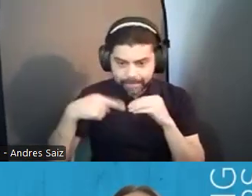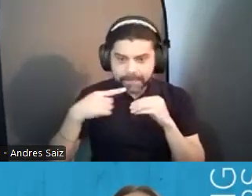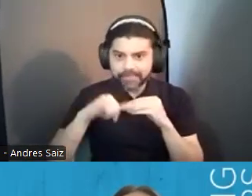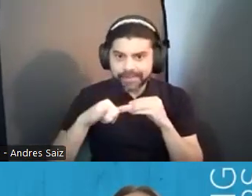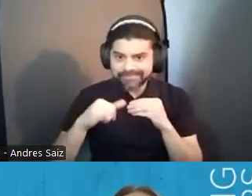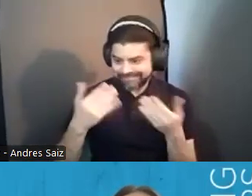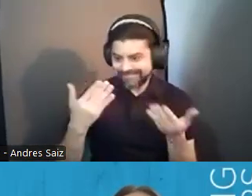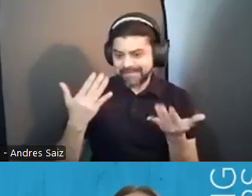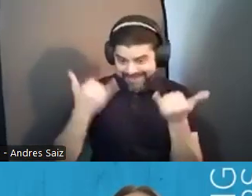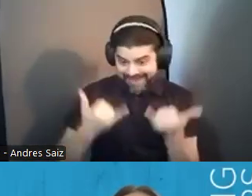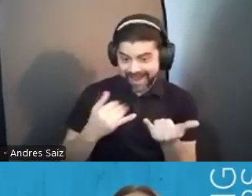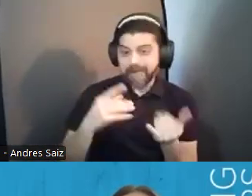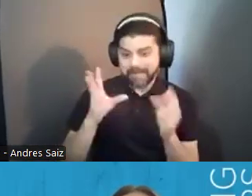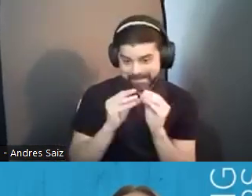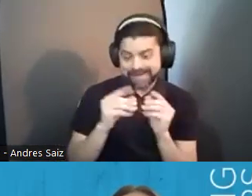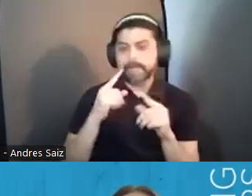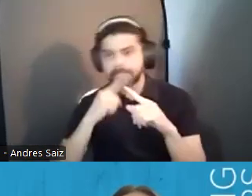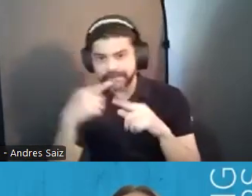year.